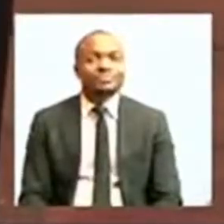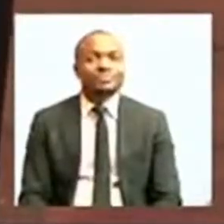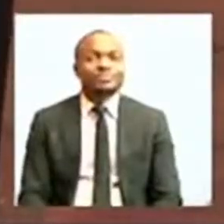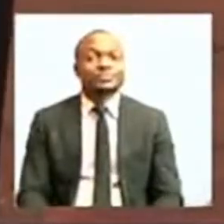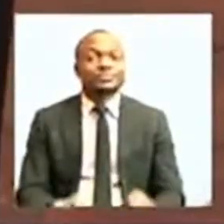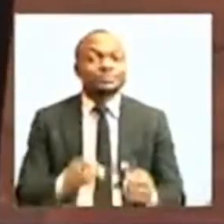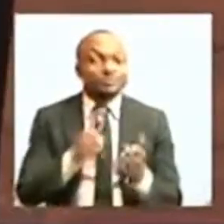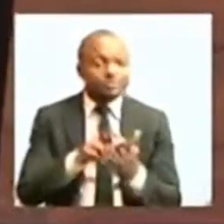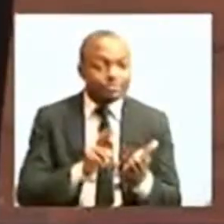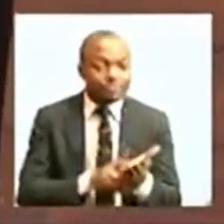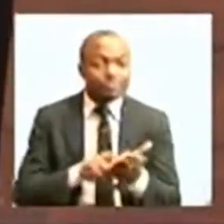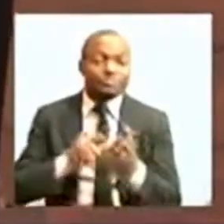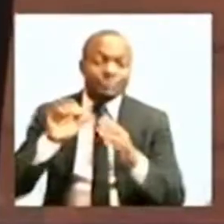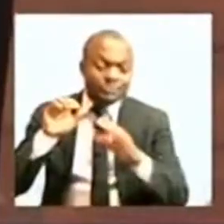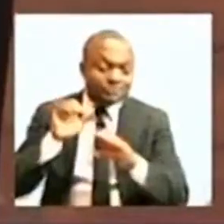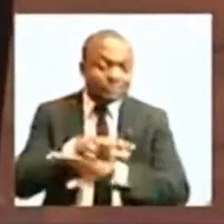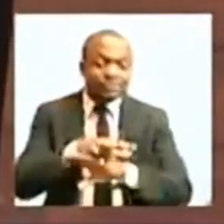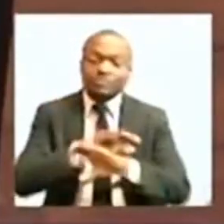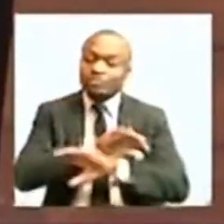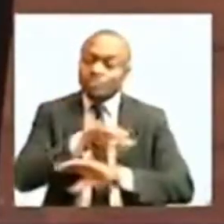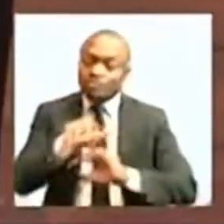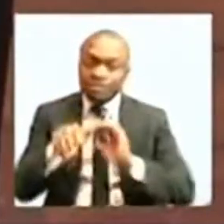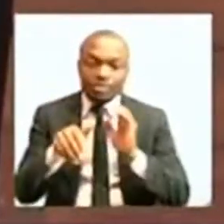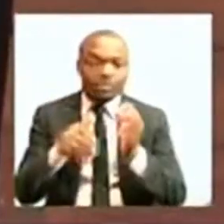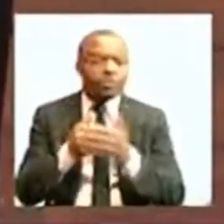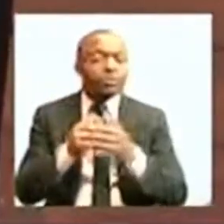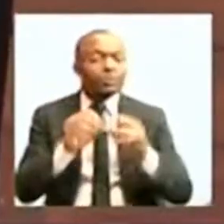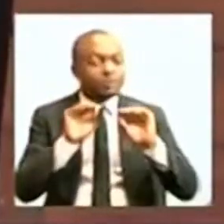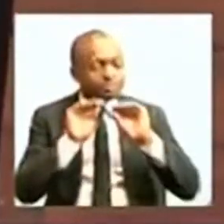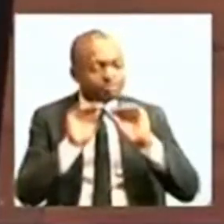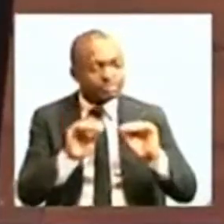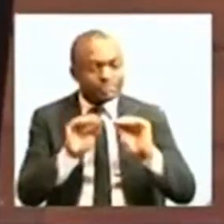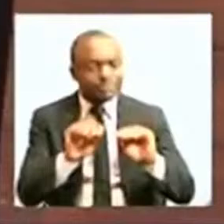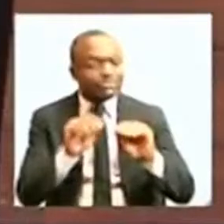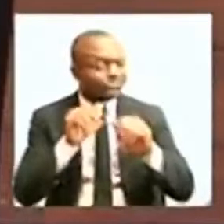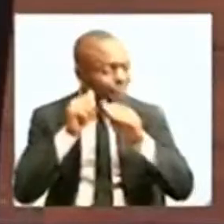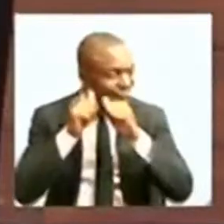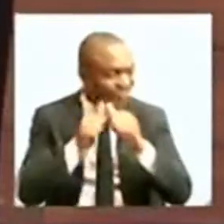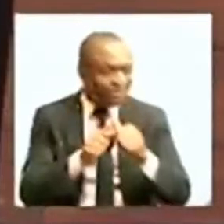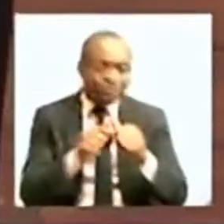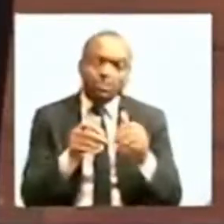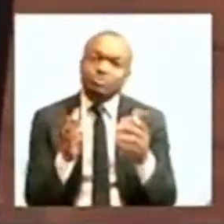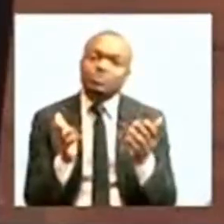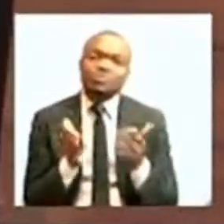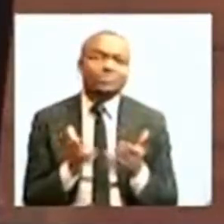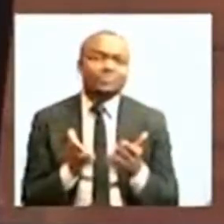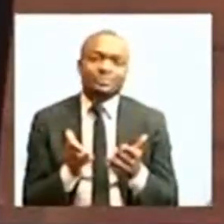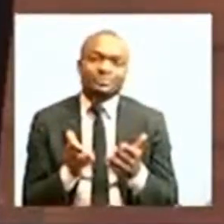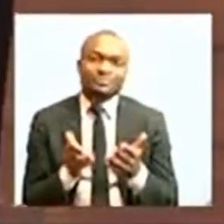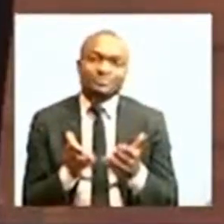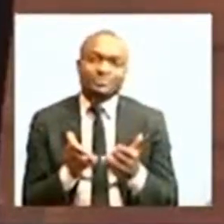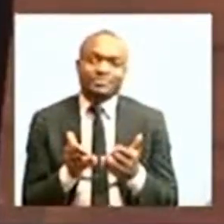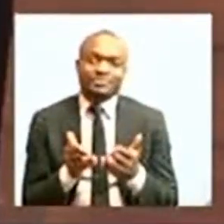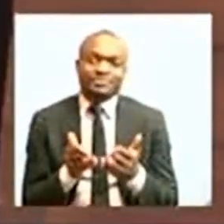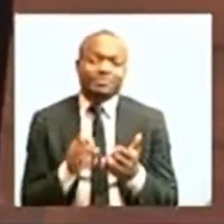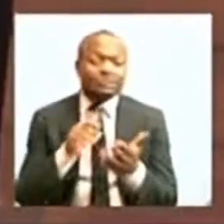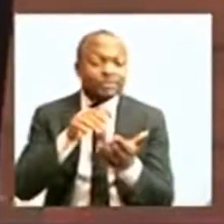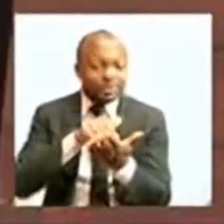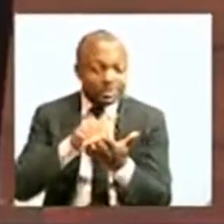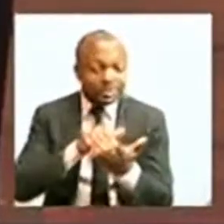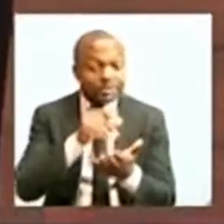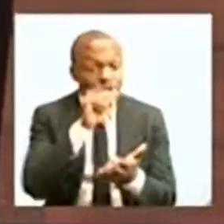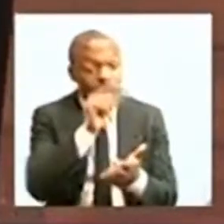guidelines, you have sent all the circulars, they are not compliant. That is the biggest thing. All the weaknesses you